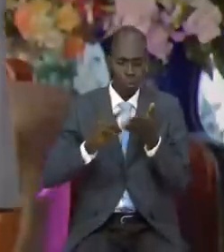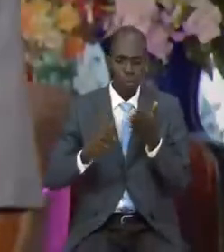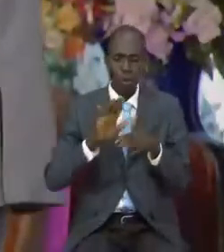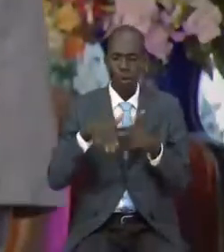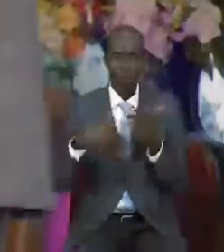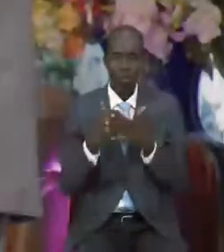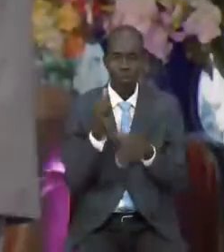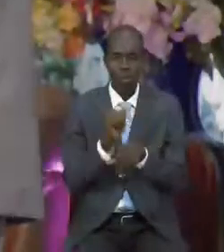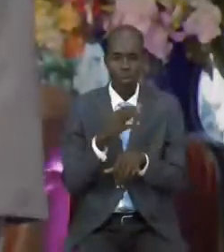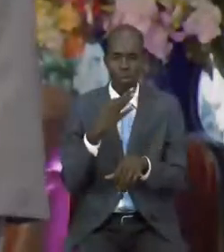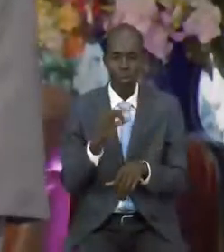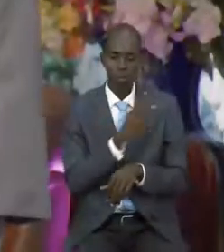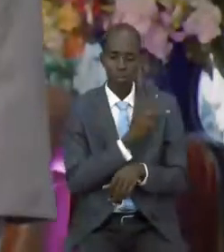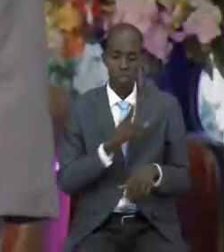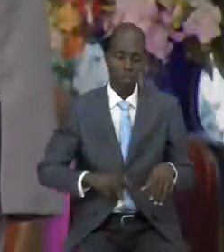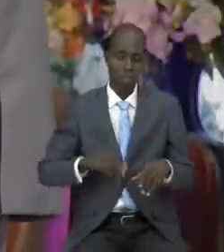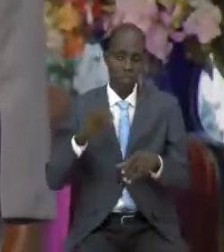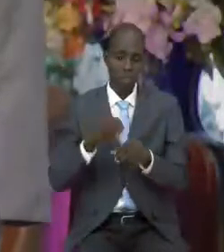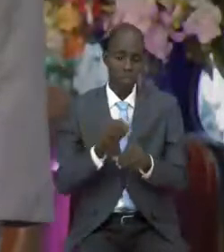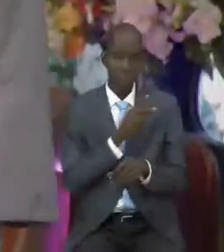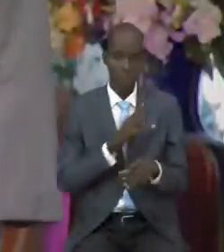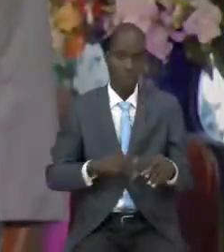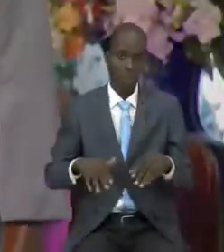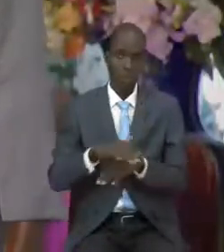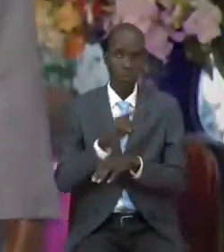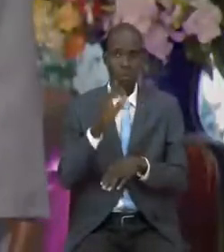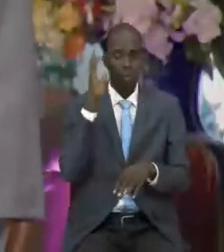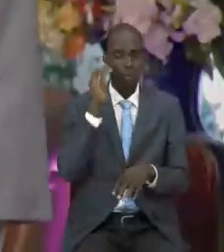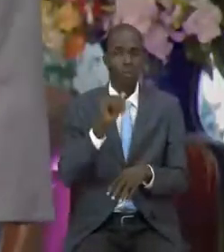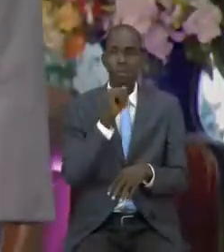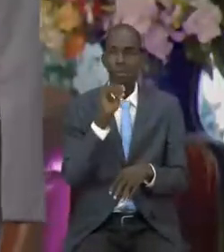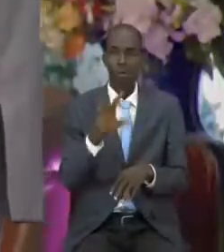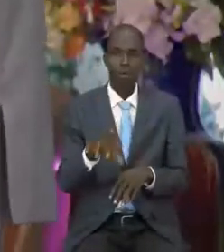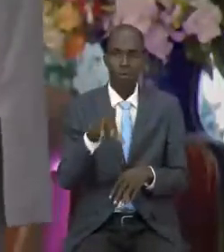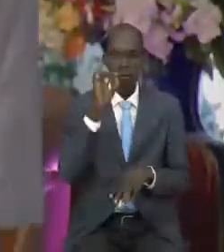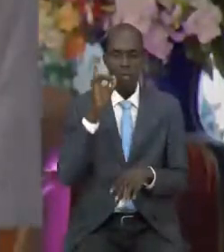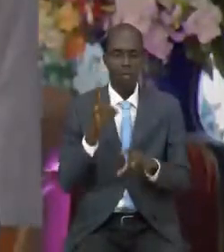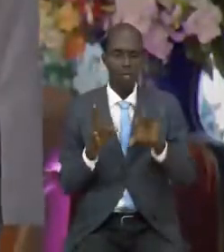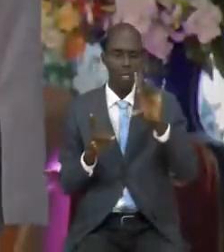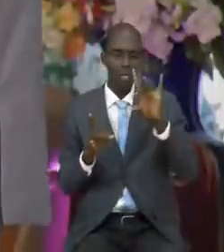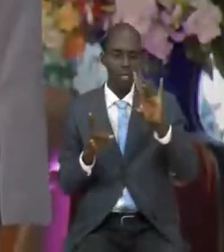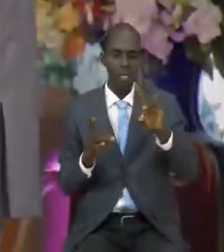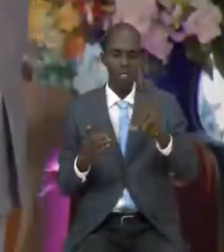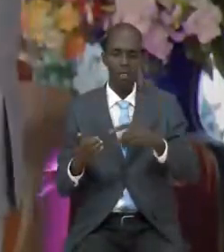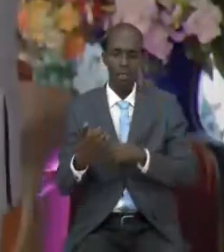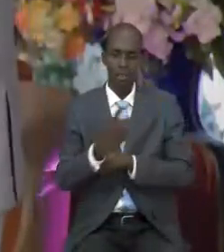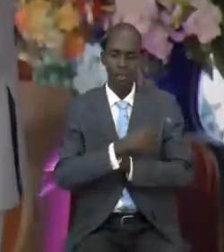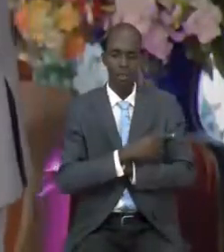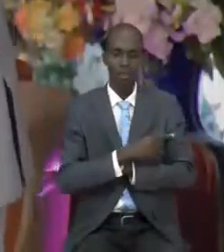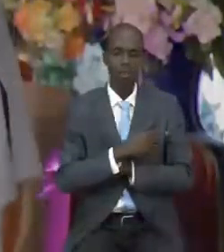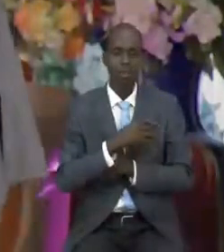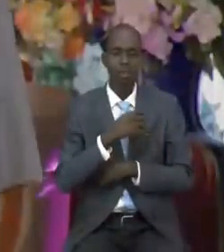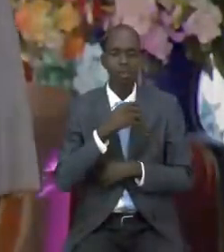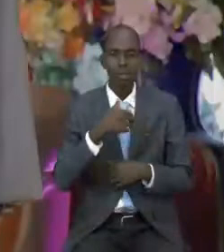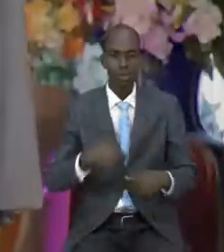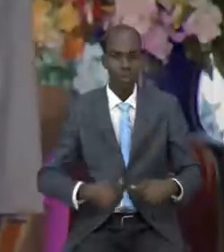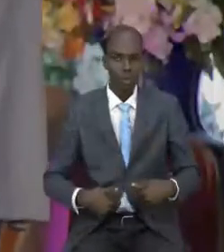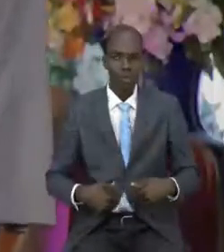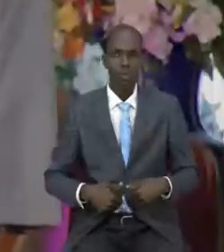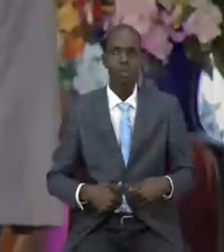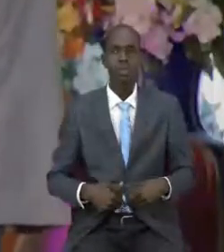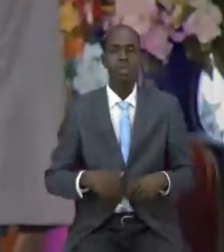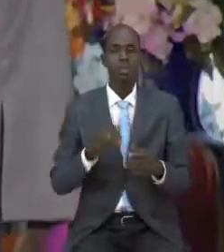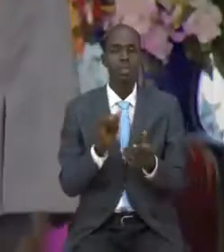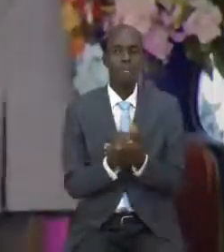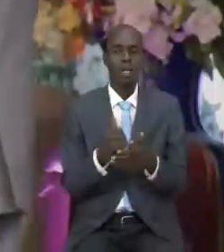not find a baby 8 days old or a sign of the cross on